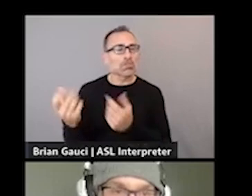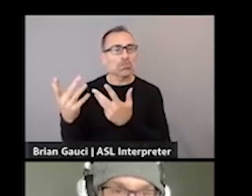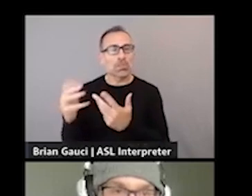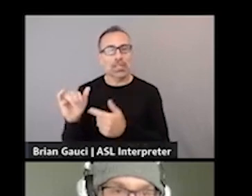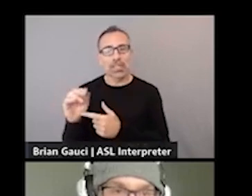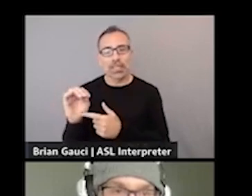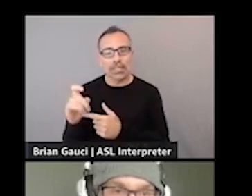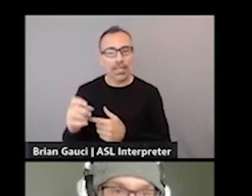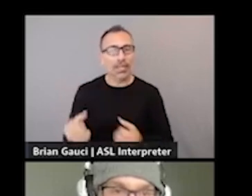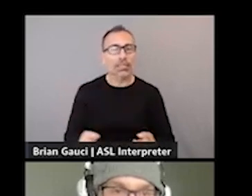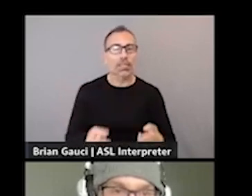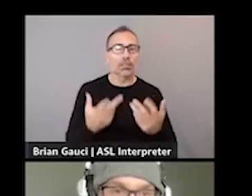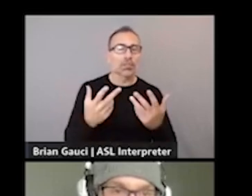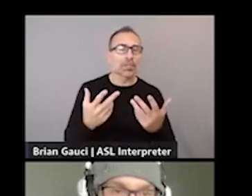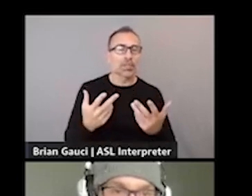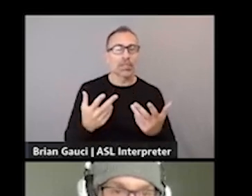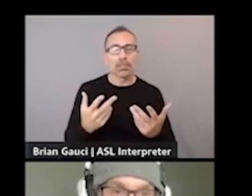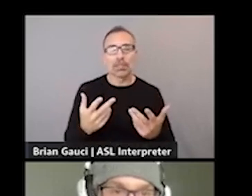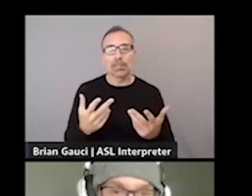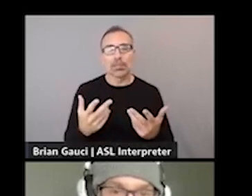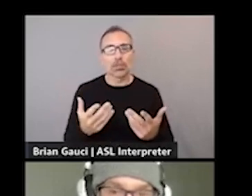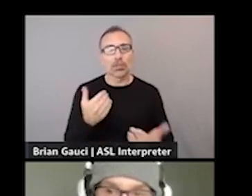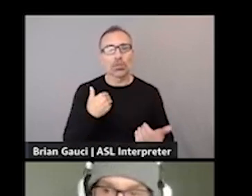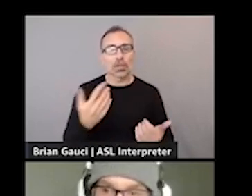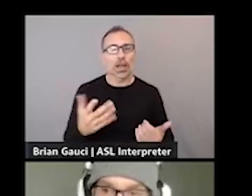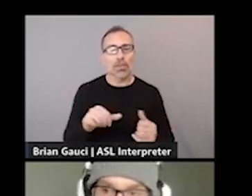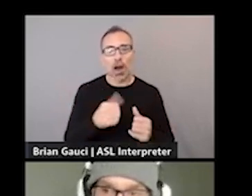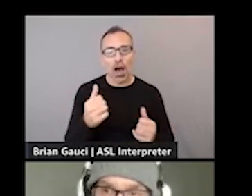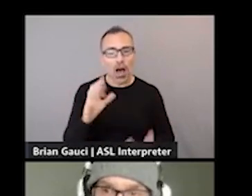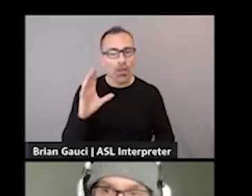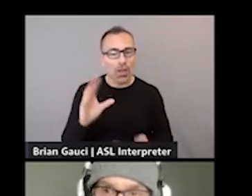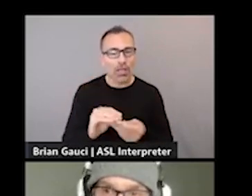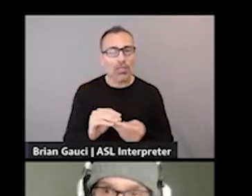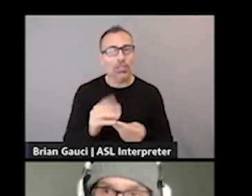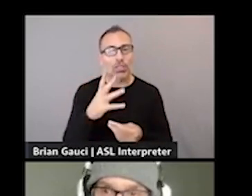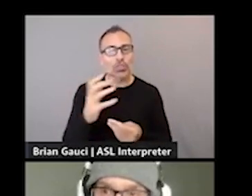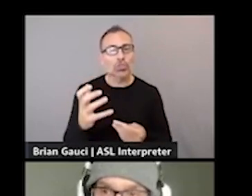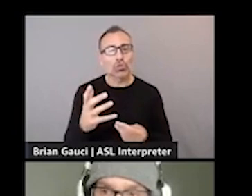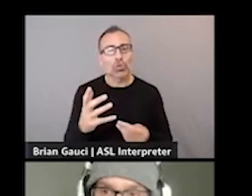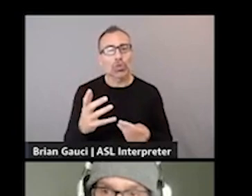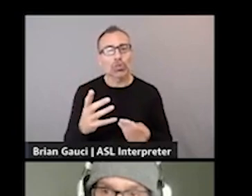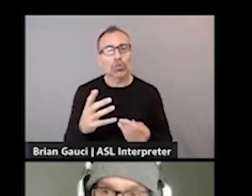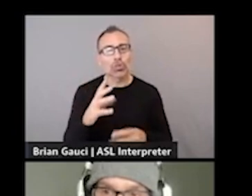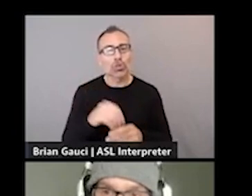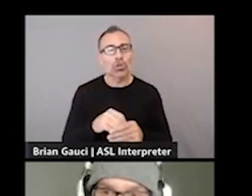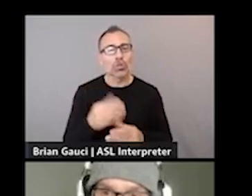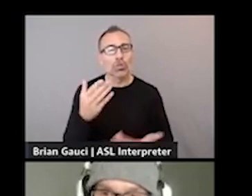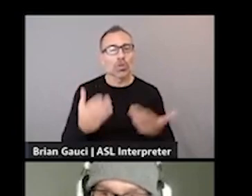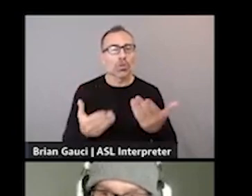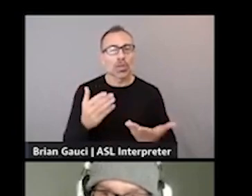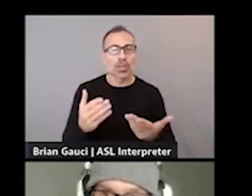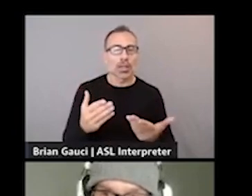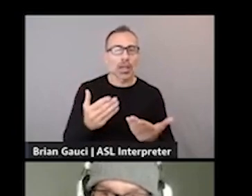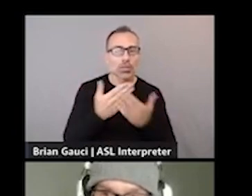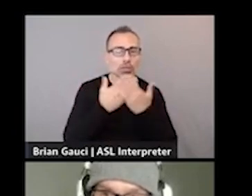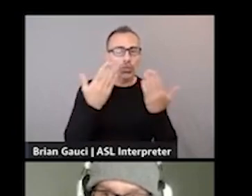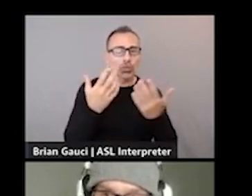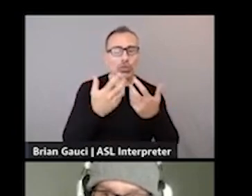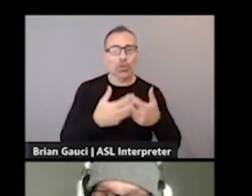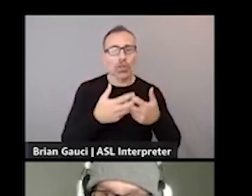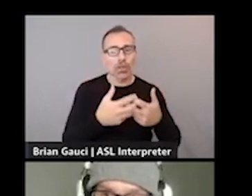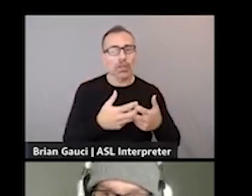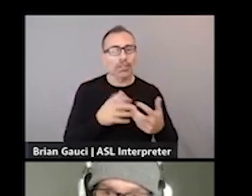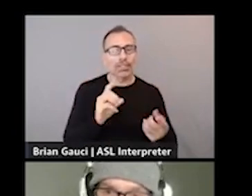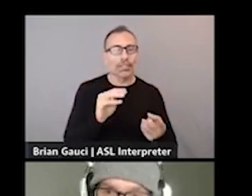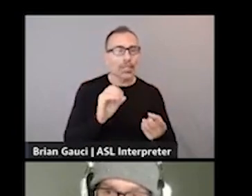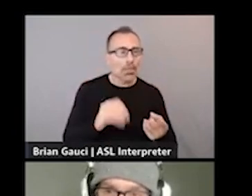as many variation of collection in index when you're defining that particular topic. Here I can see Apache logs,